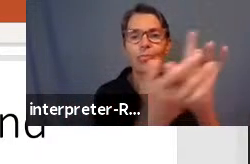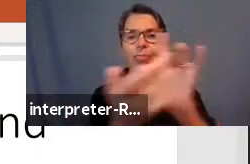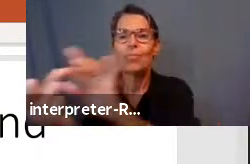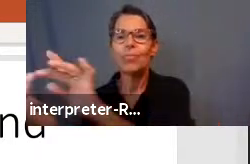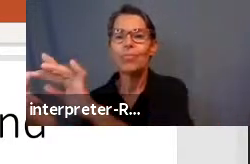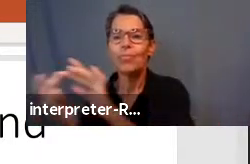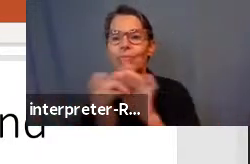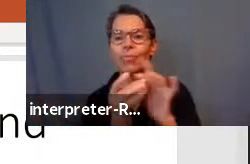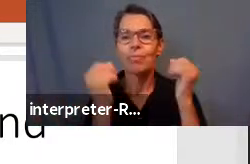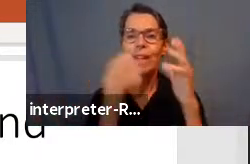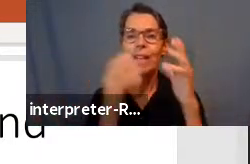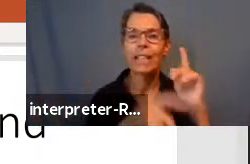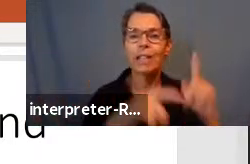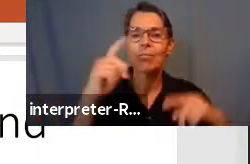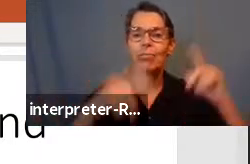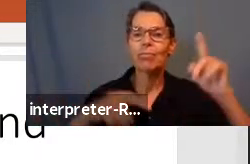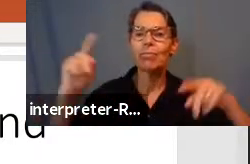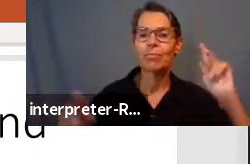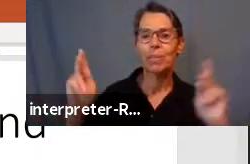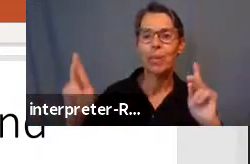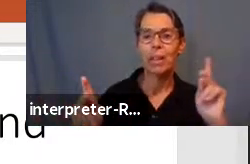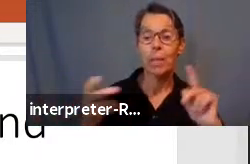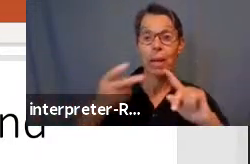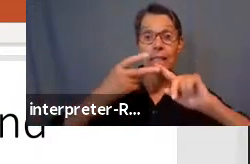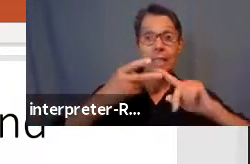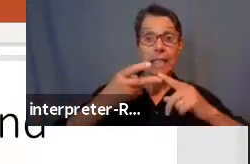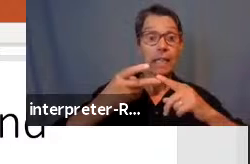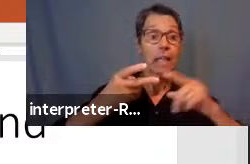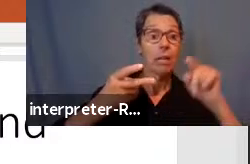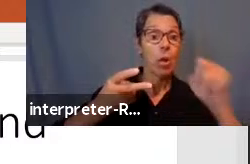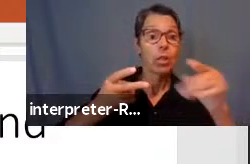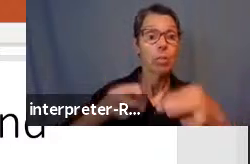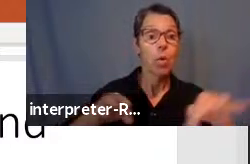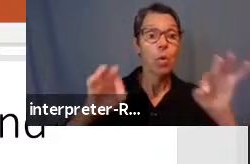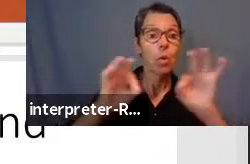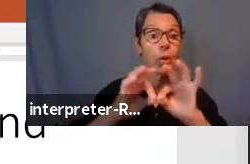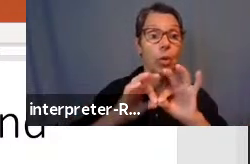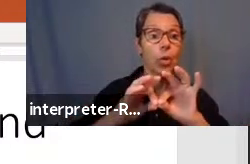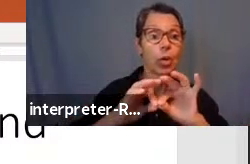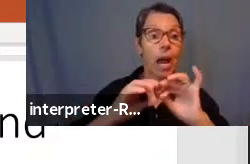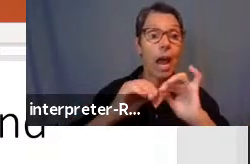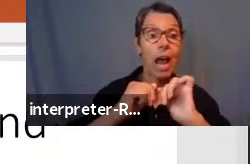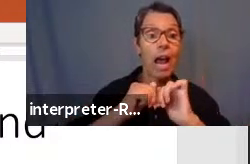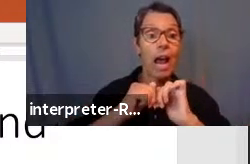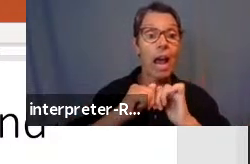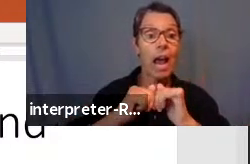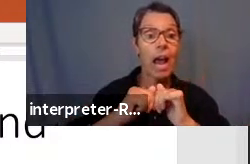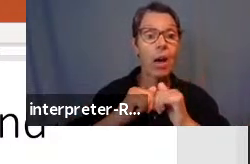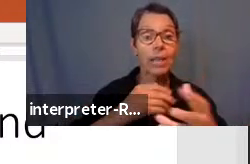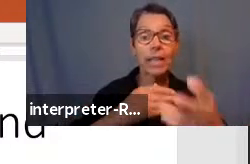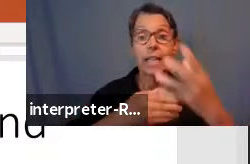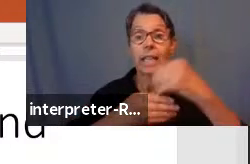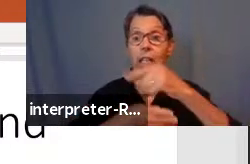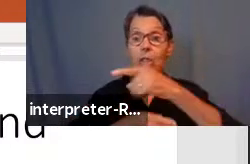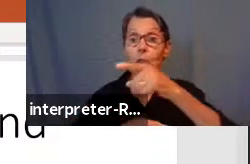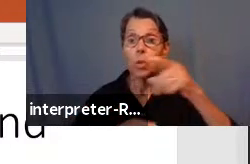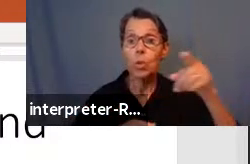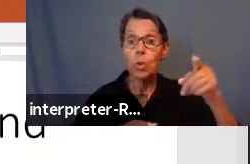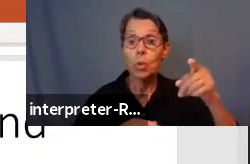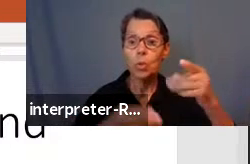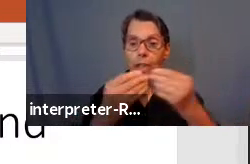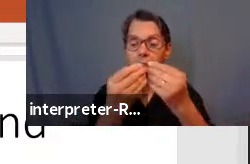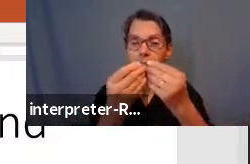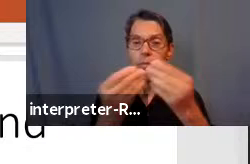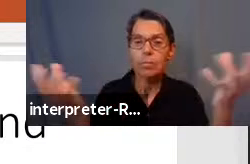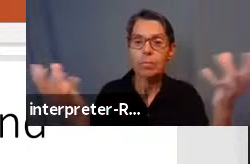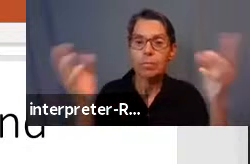But also, I think the second bullet is really important. We need to consider how we engage you all in distributing this information